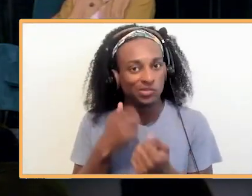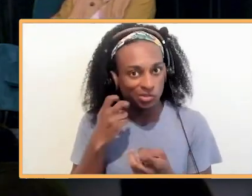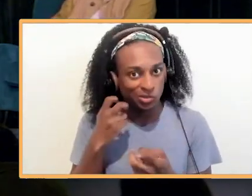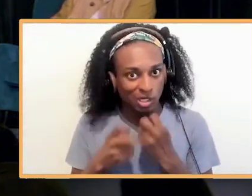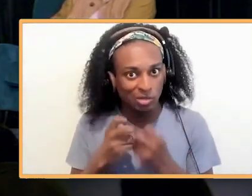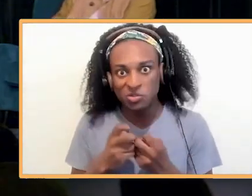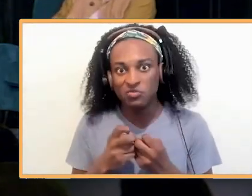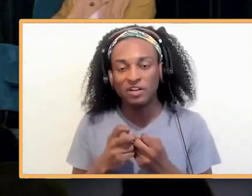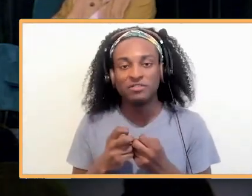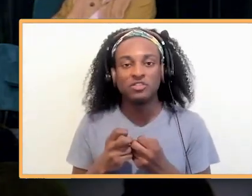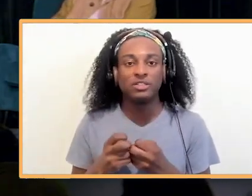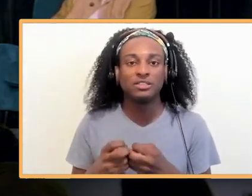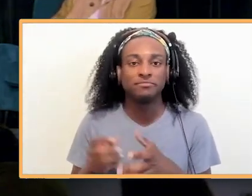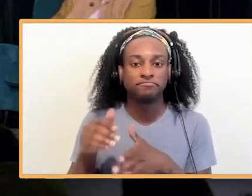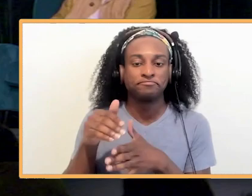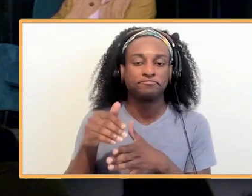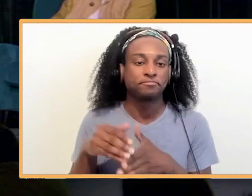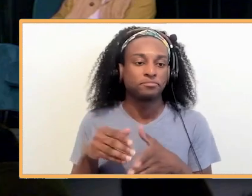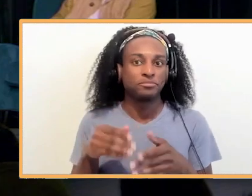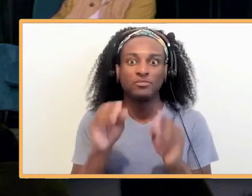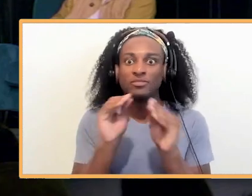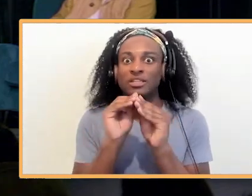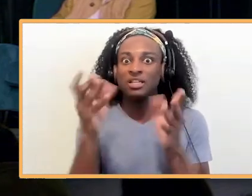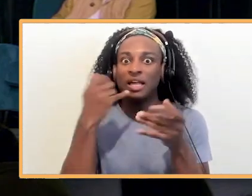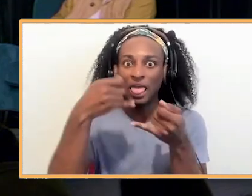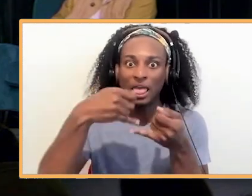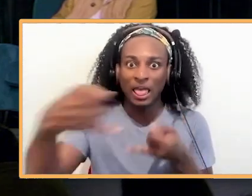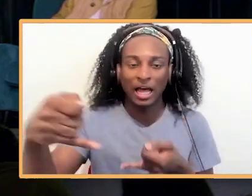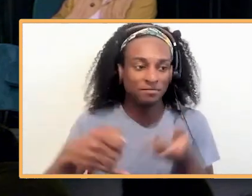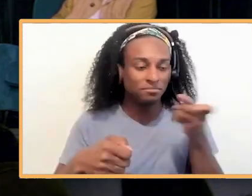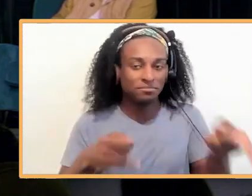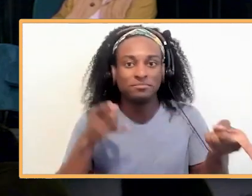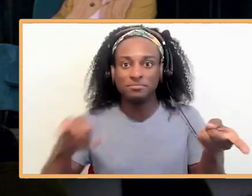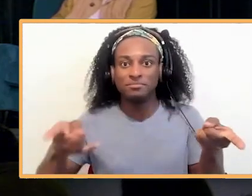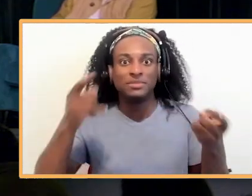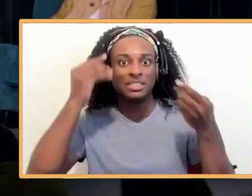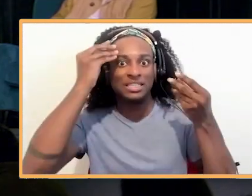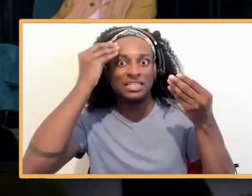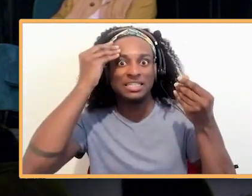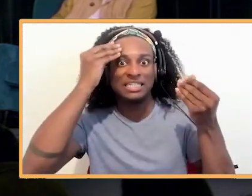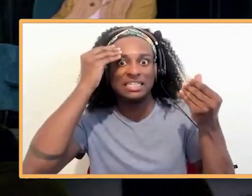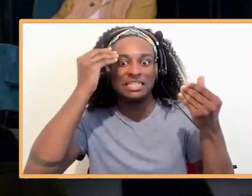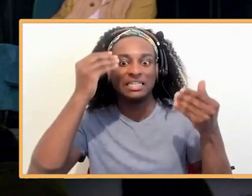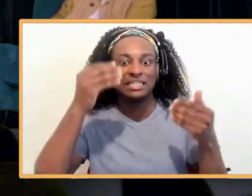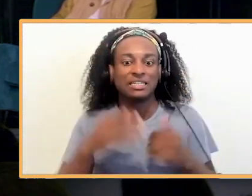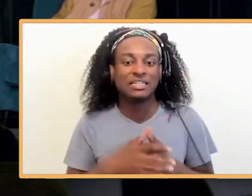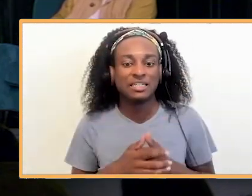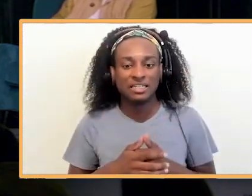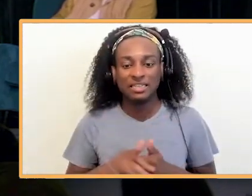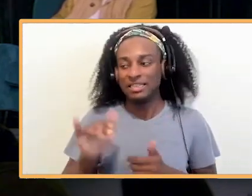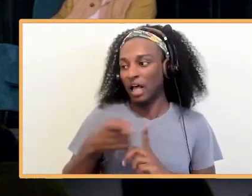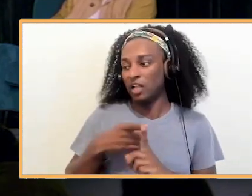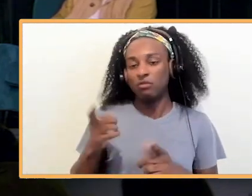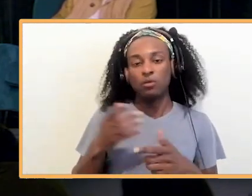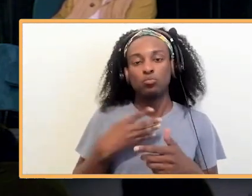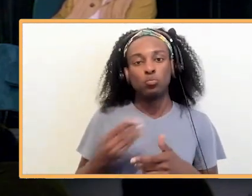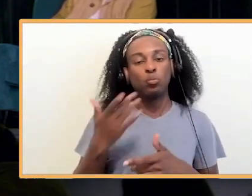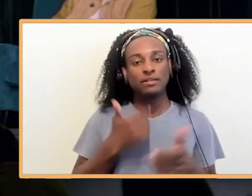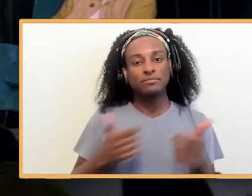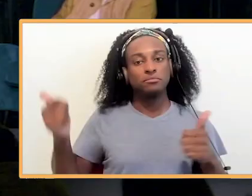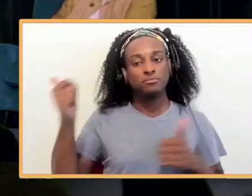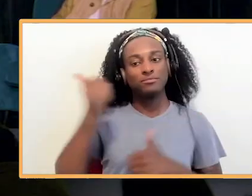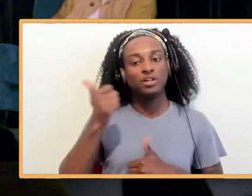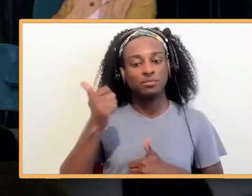from white supremacist beliefs and has also resulted in a two-party system, That's right. right? Right.